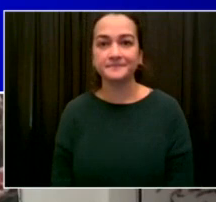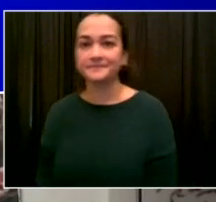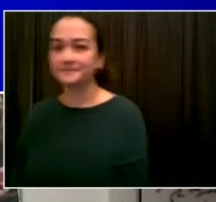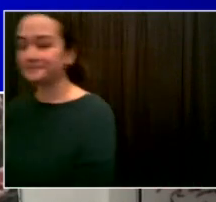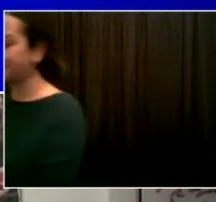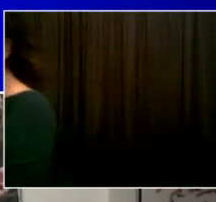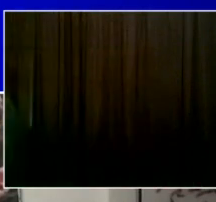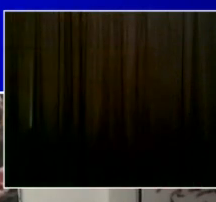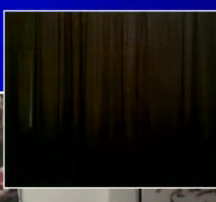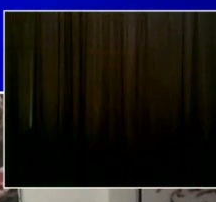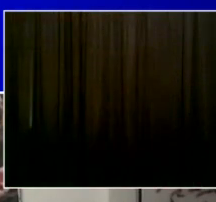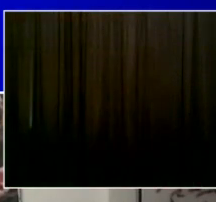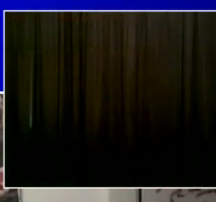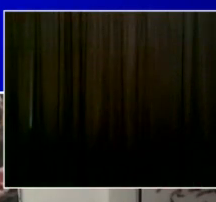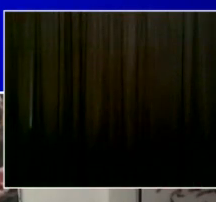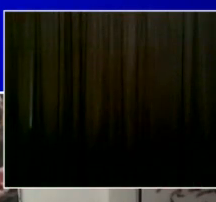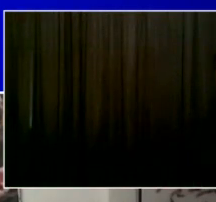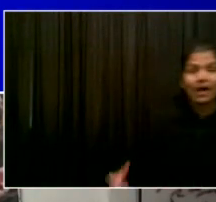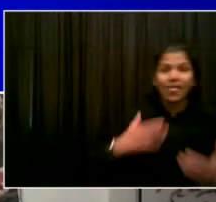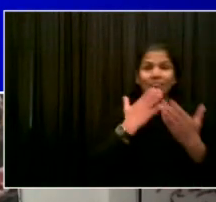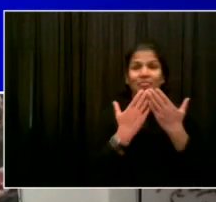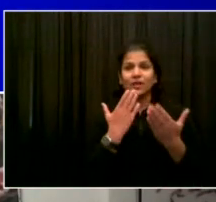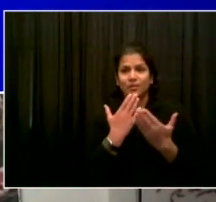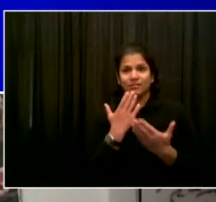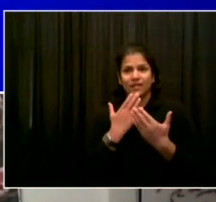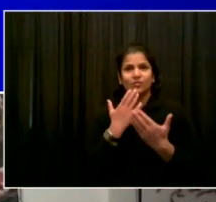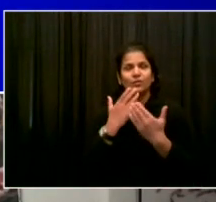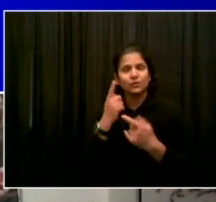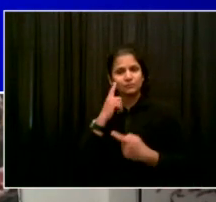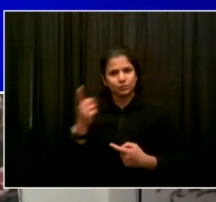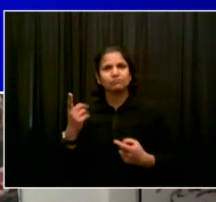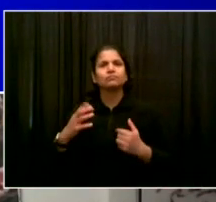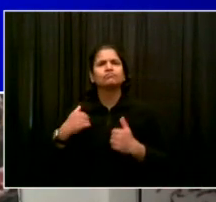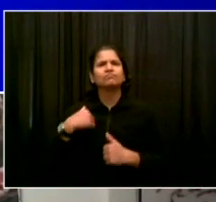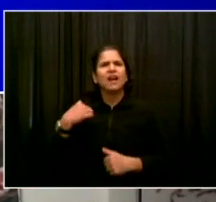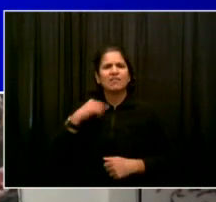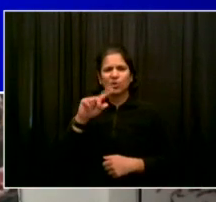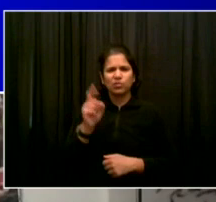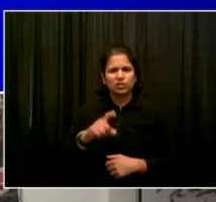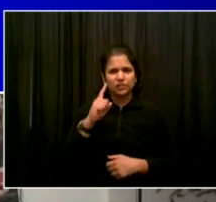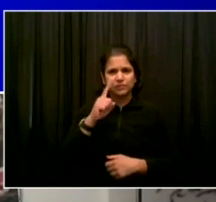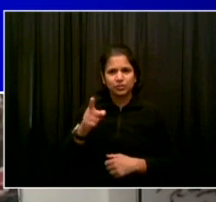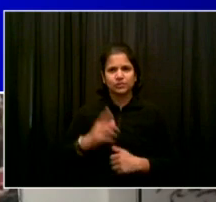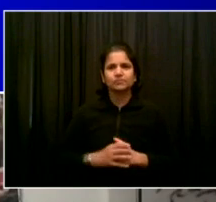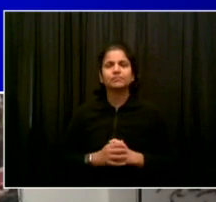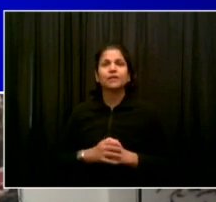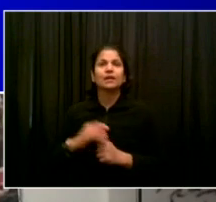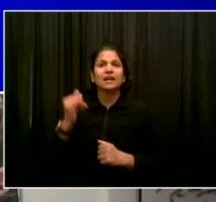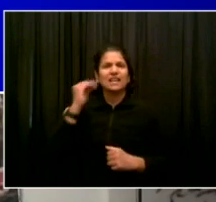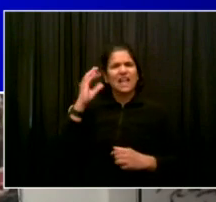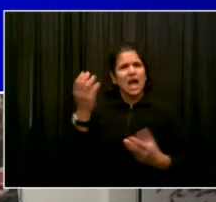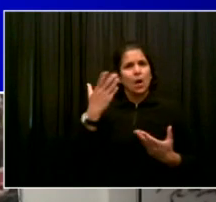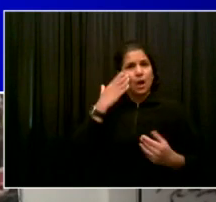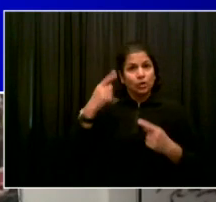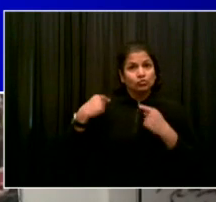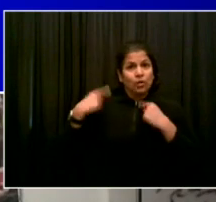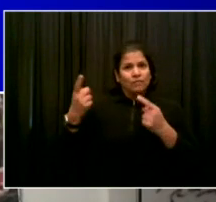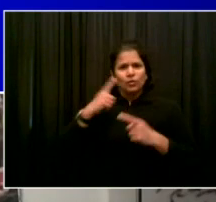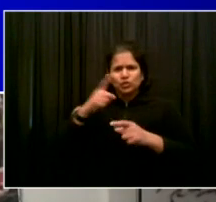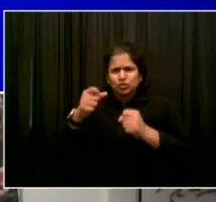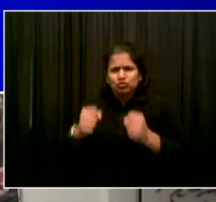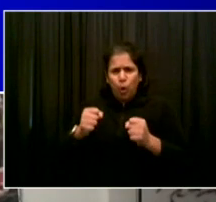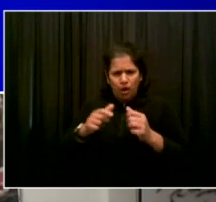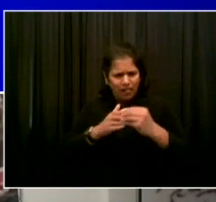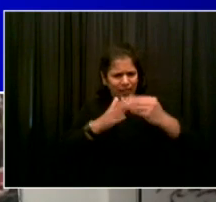without your leadership, your personal leadership, and 350.org. You've really lit the path for so many of us. And I want to thank you from